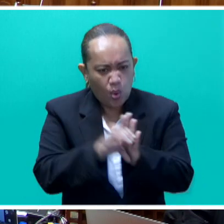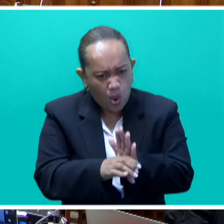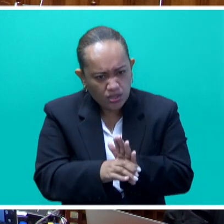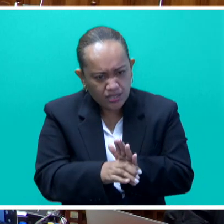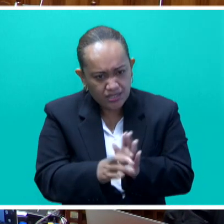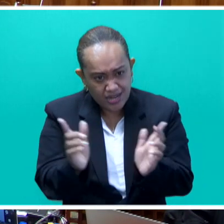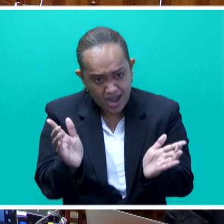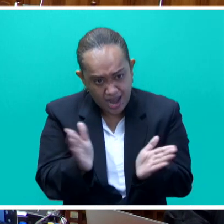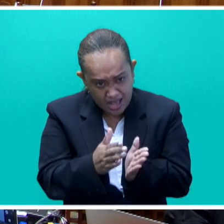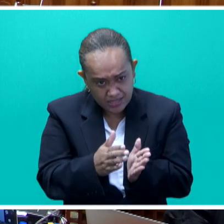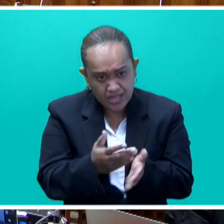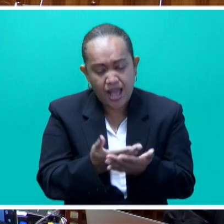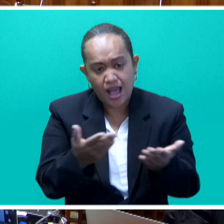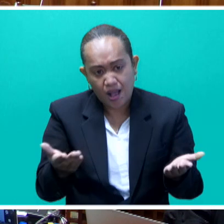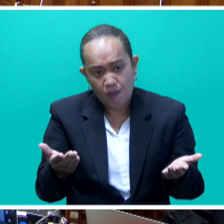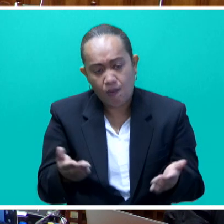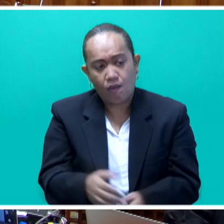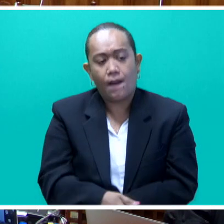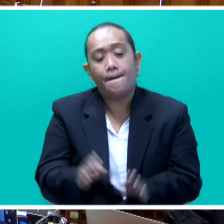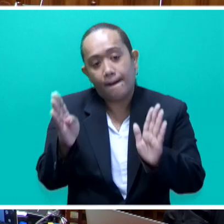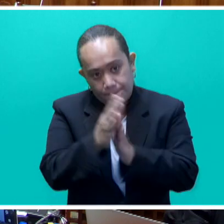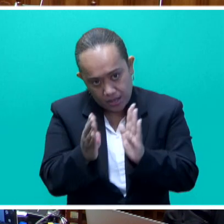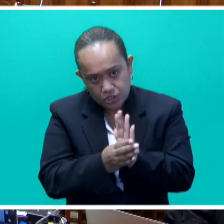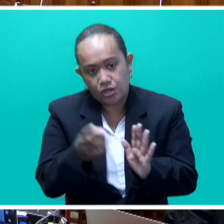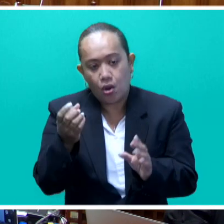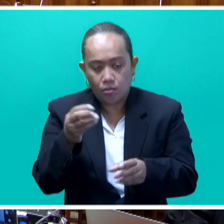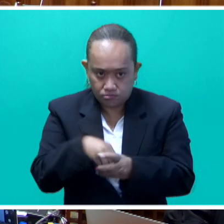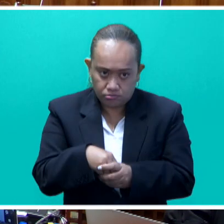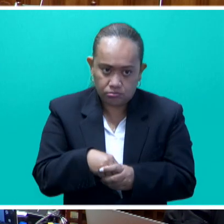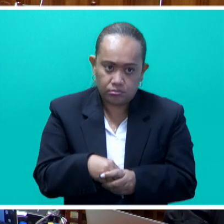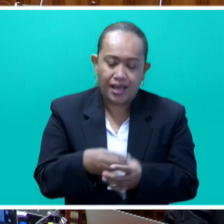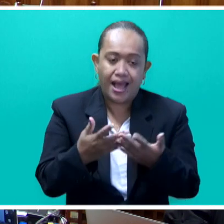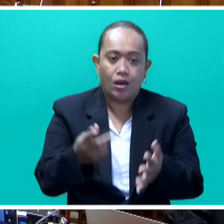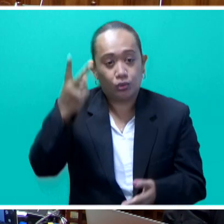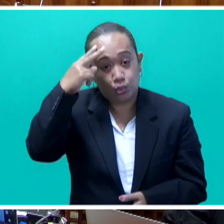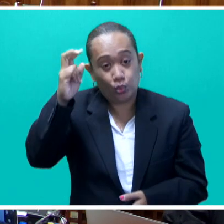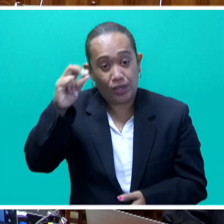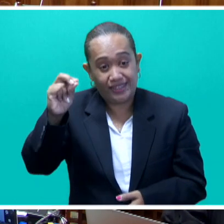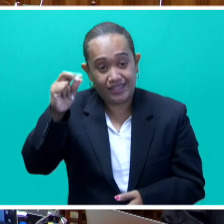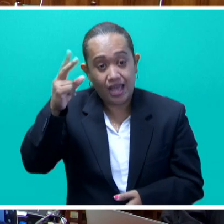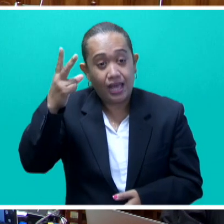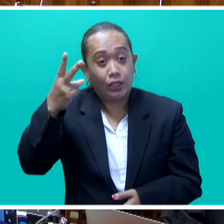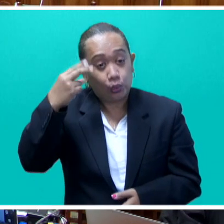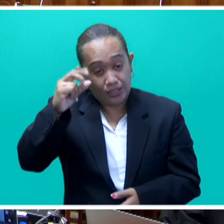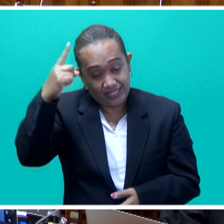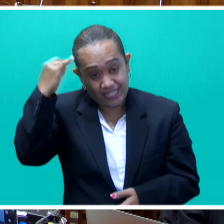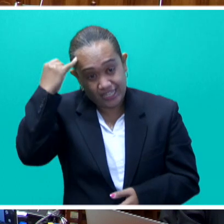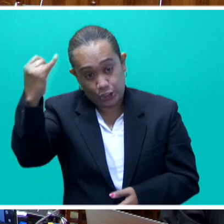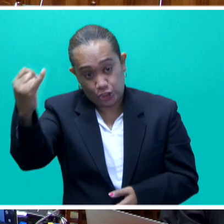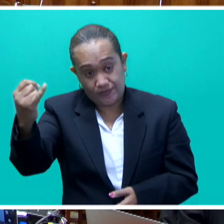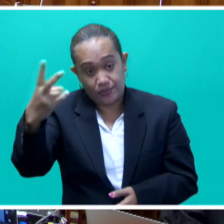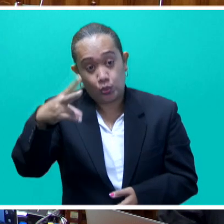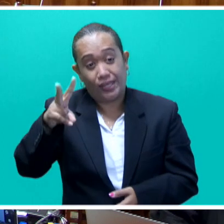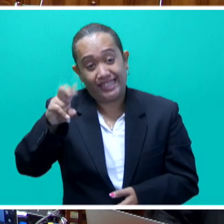economy, and the budget provides more than 20 transport initiatives in critical sectors of the economy. Some examples include the social